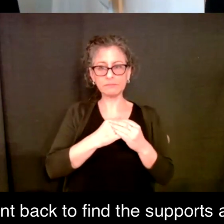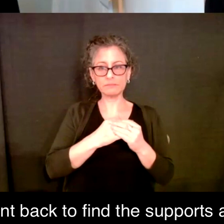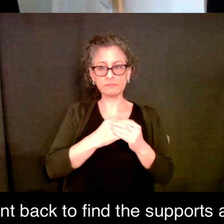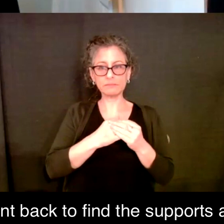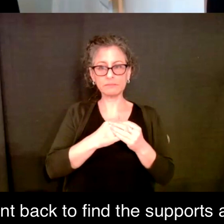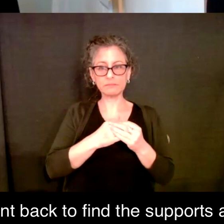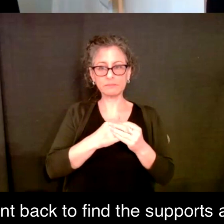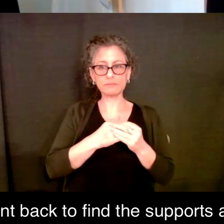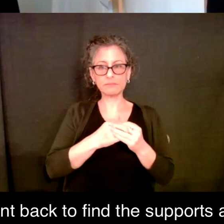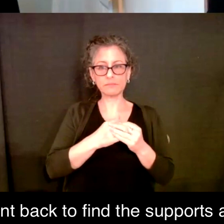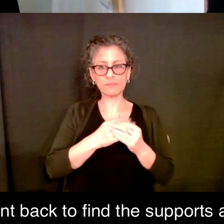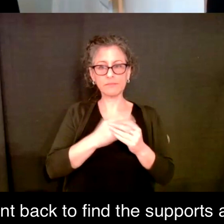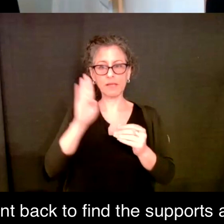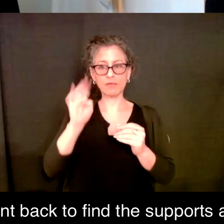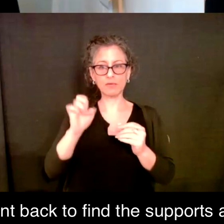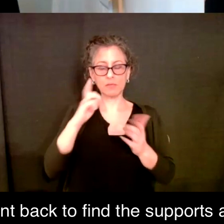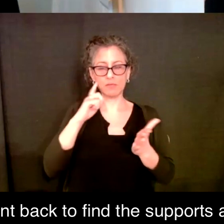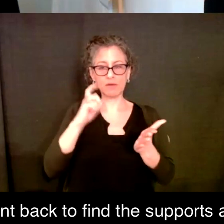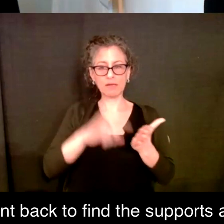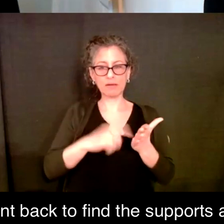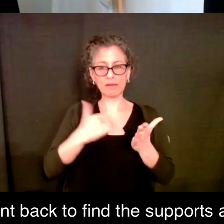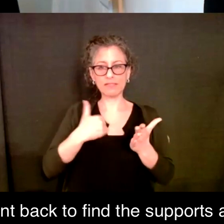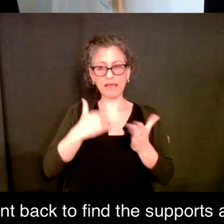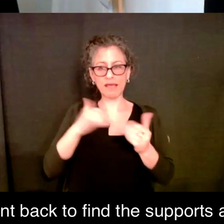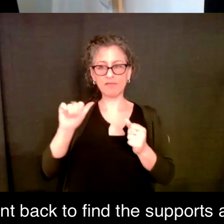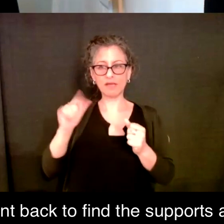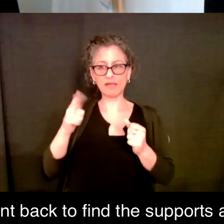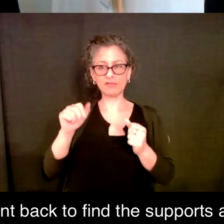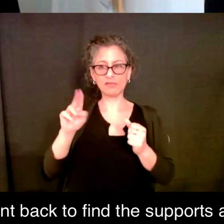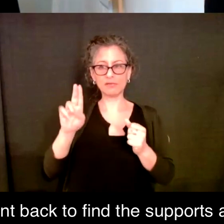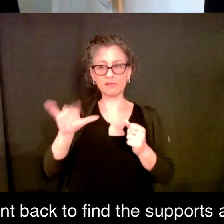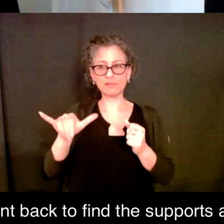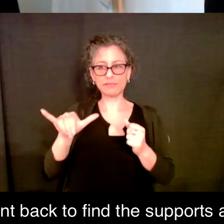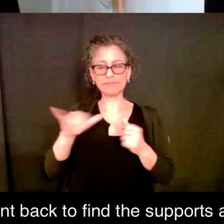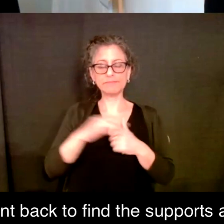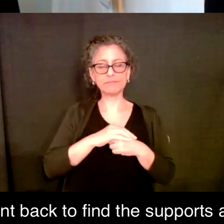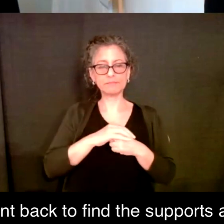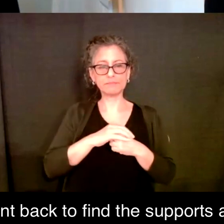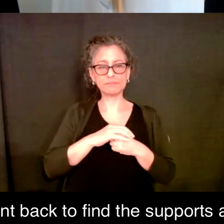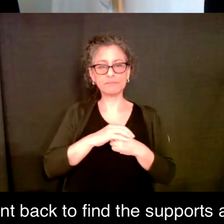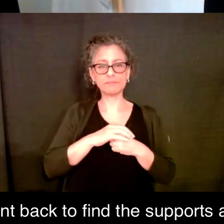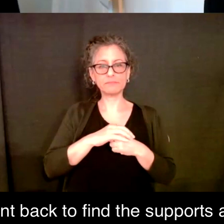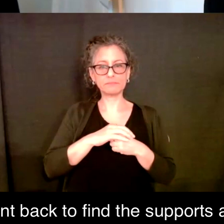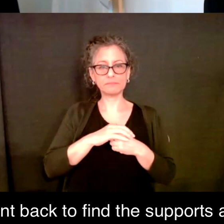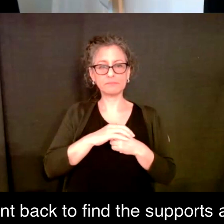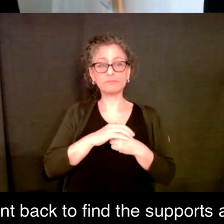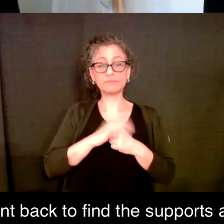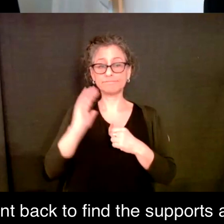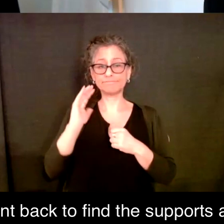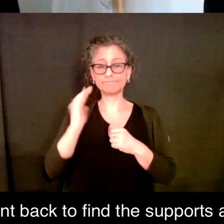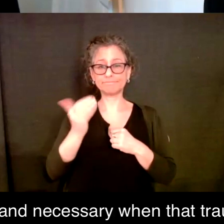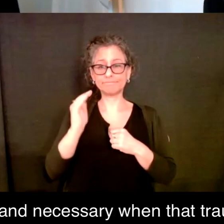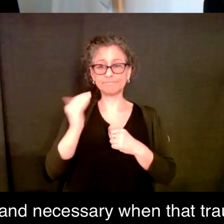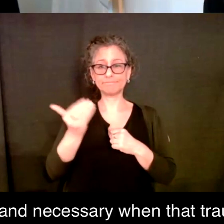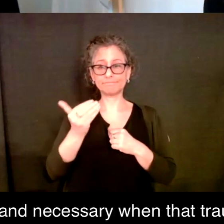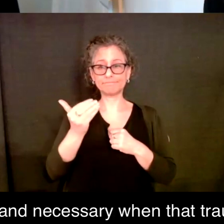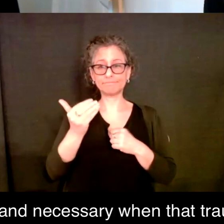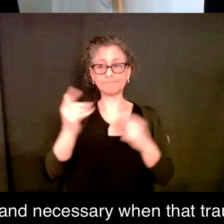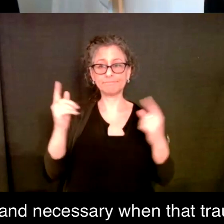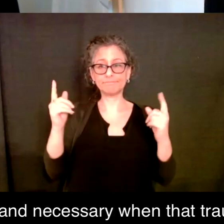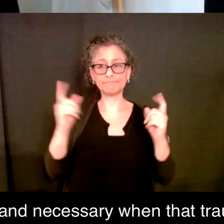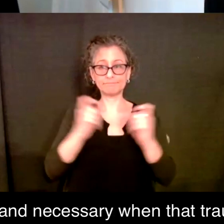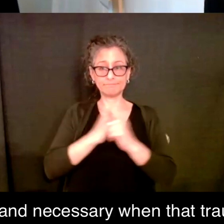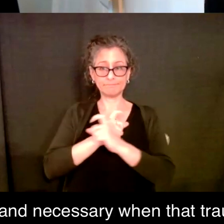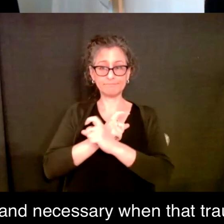to be recognized, to have agency. It seems to be